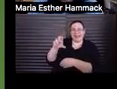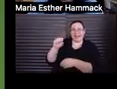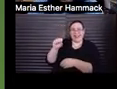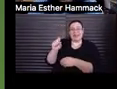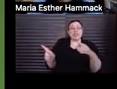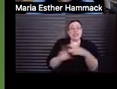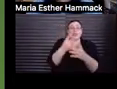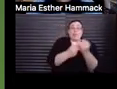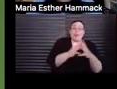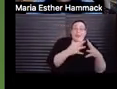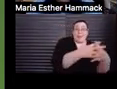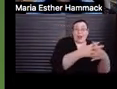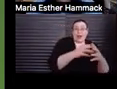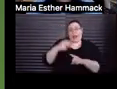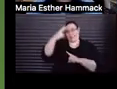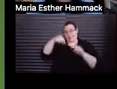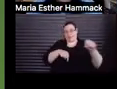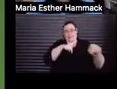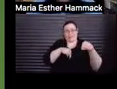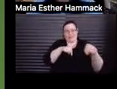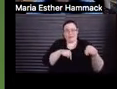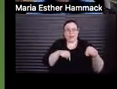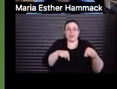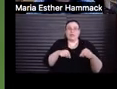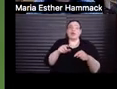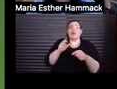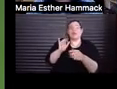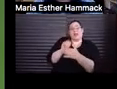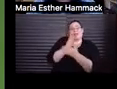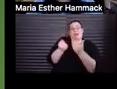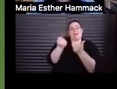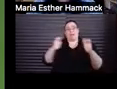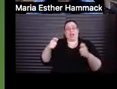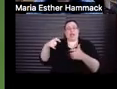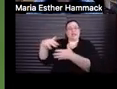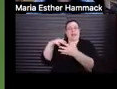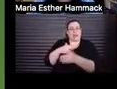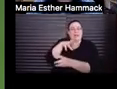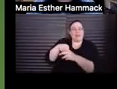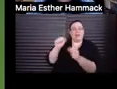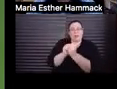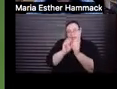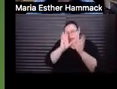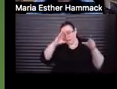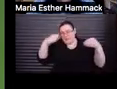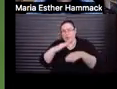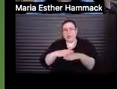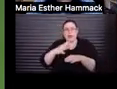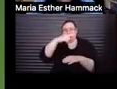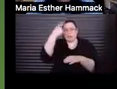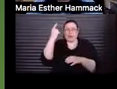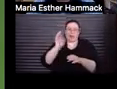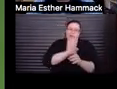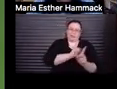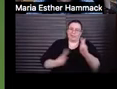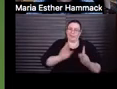And so Isabella's story is part of a larger study that I am working on that centers on the Black experience in order to